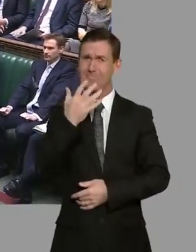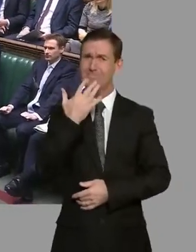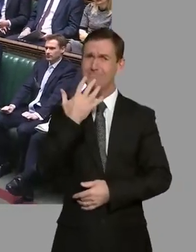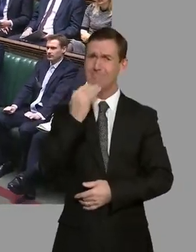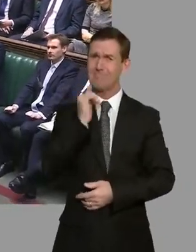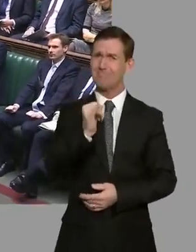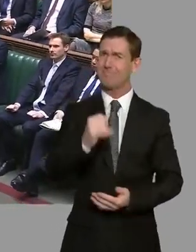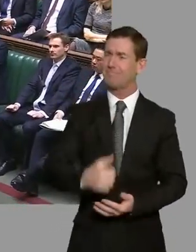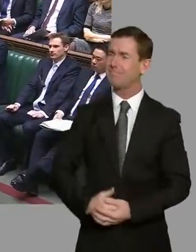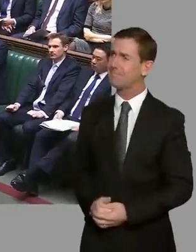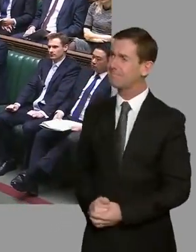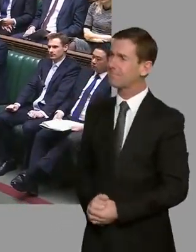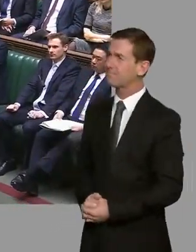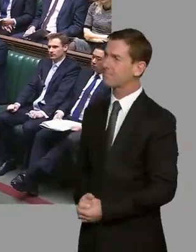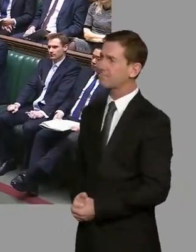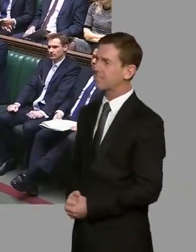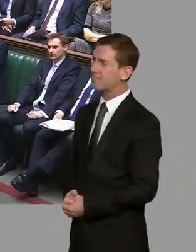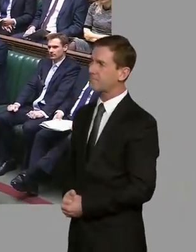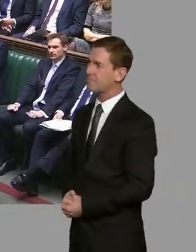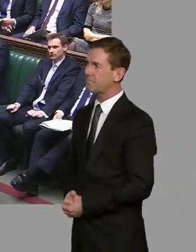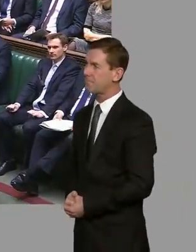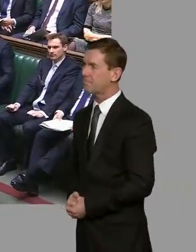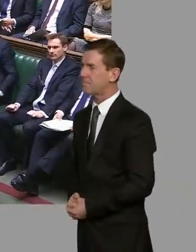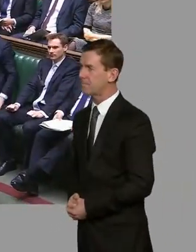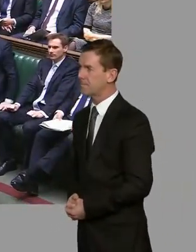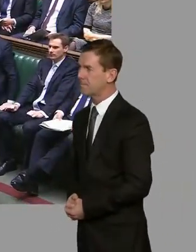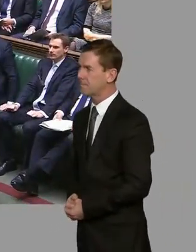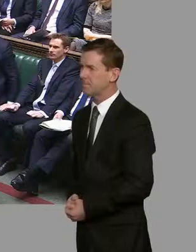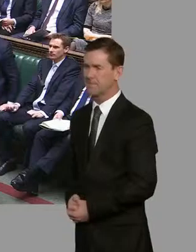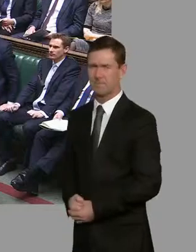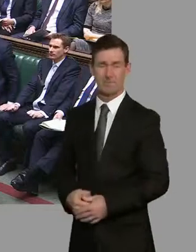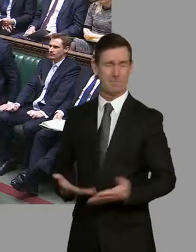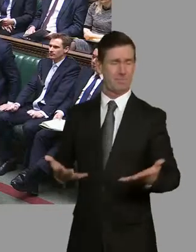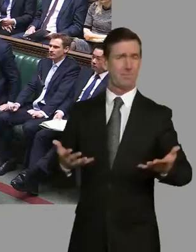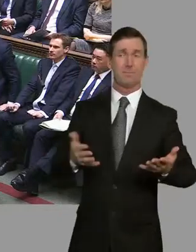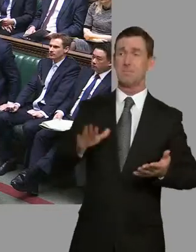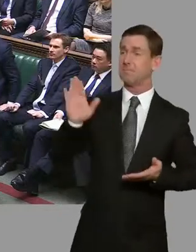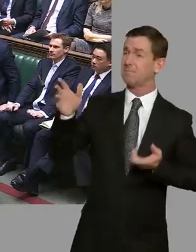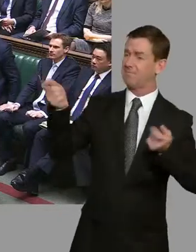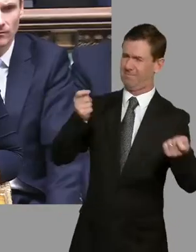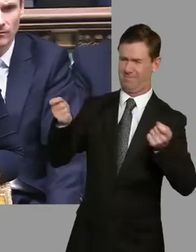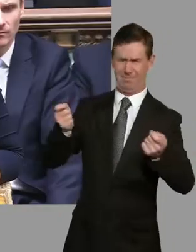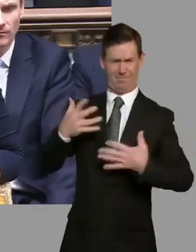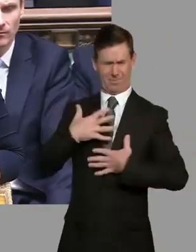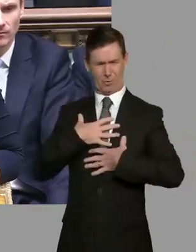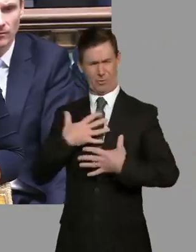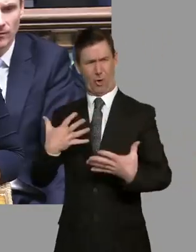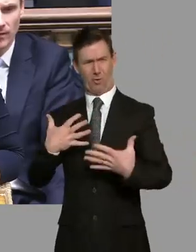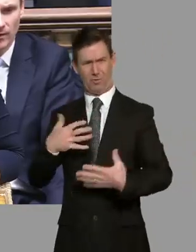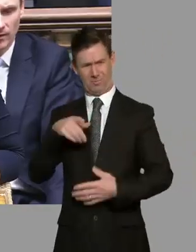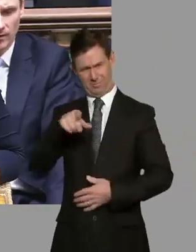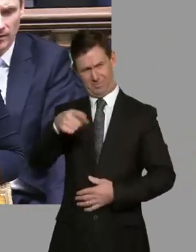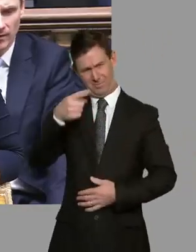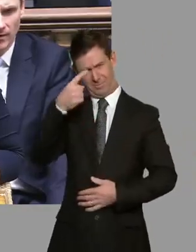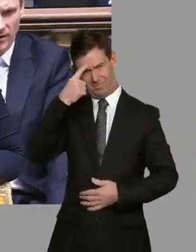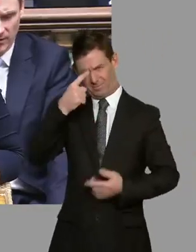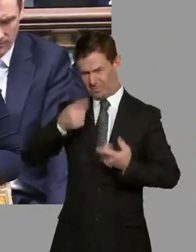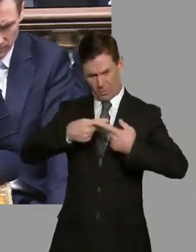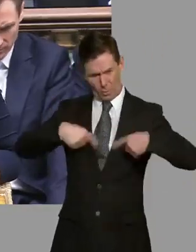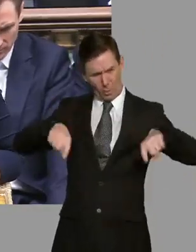Mr. Speaker, I'm shocked that the Prime Minister would say that actions were not taken. He knows full well that we